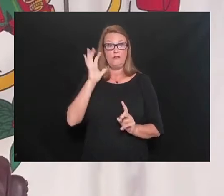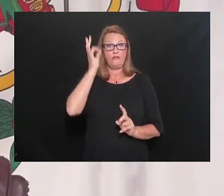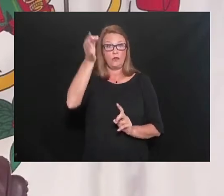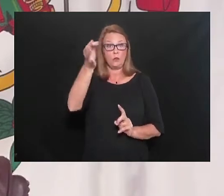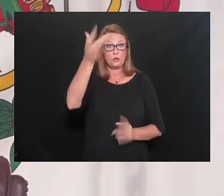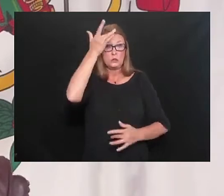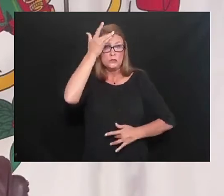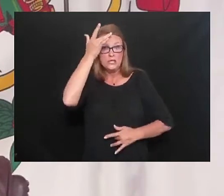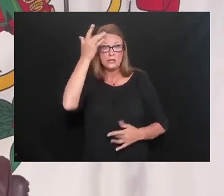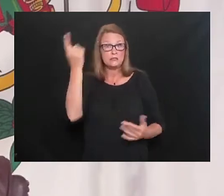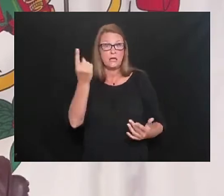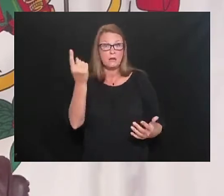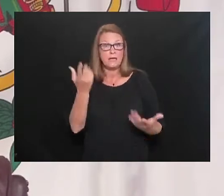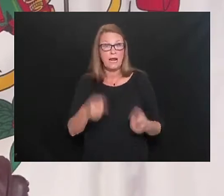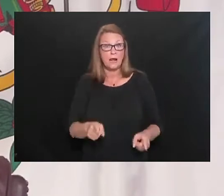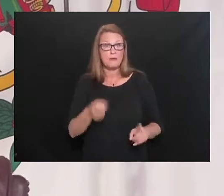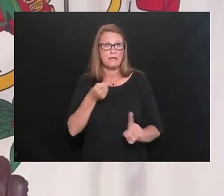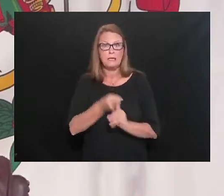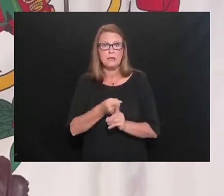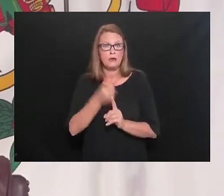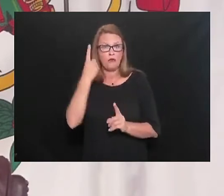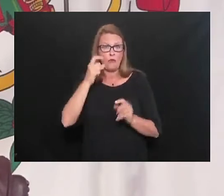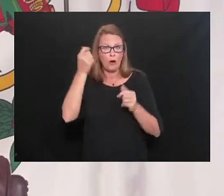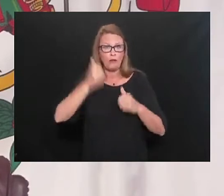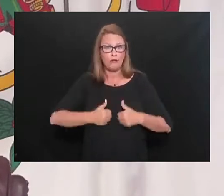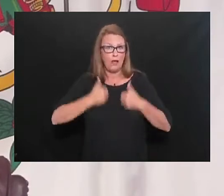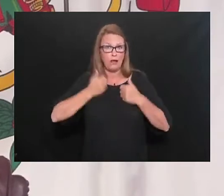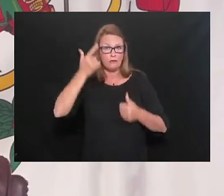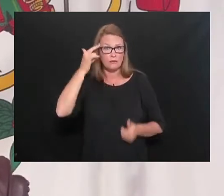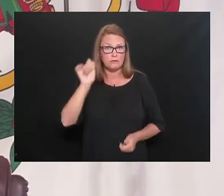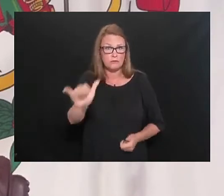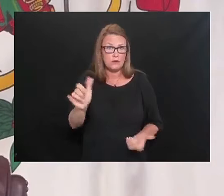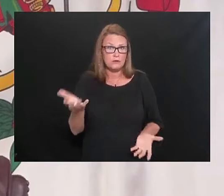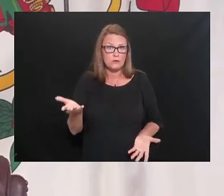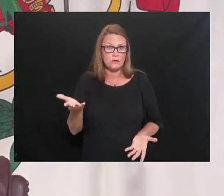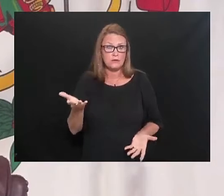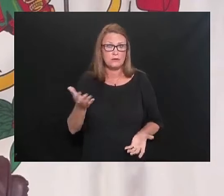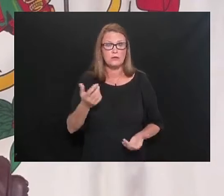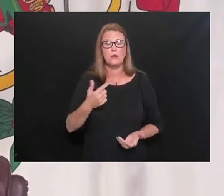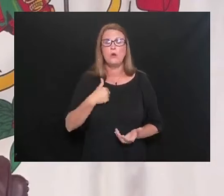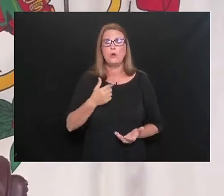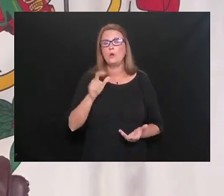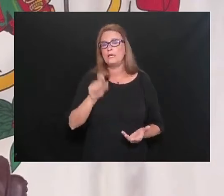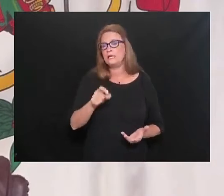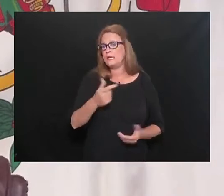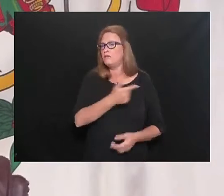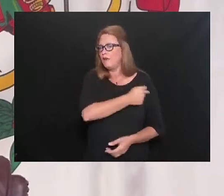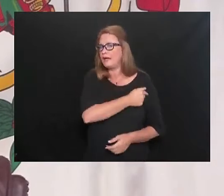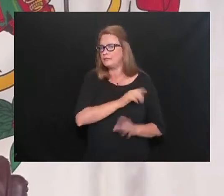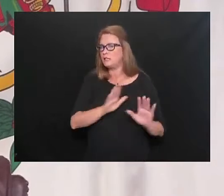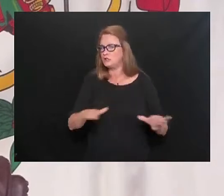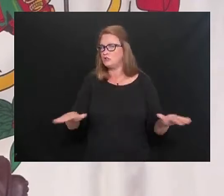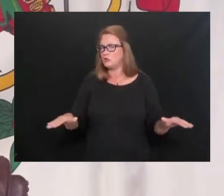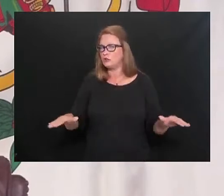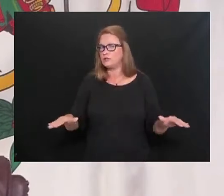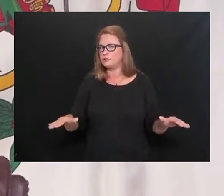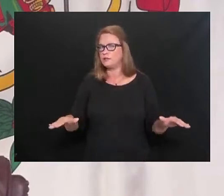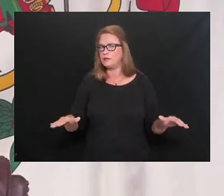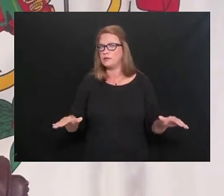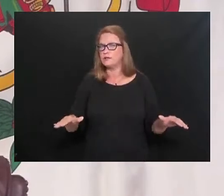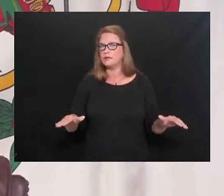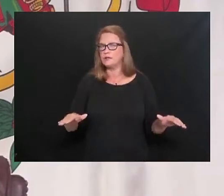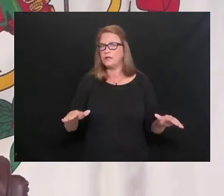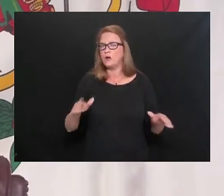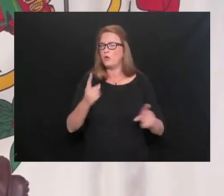rest of their life. You don't need to do this. We need our kids vaccinated and need to be